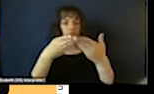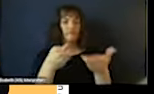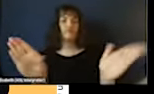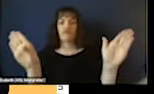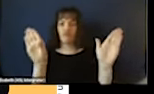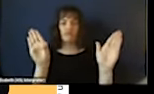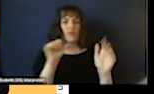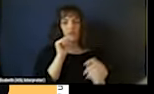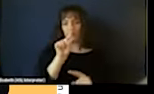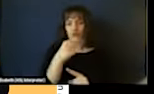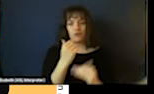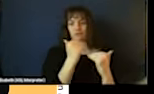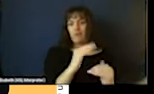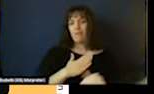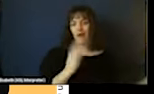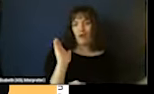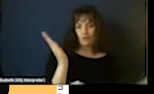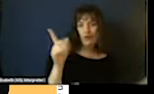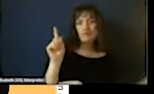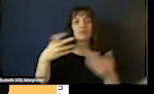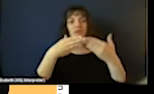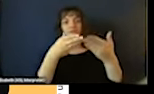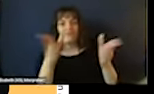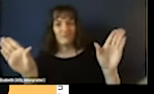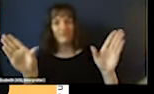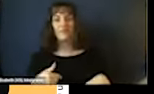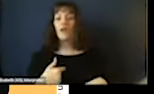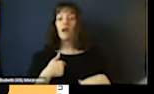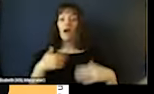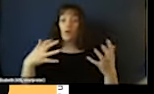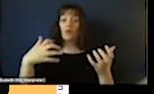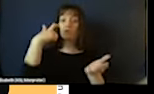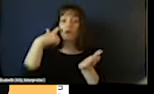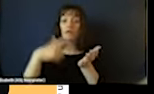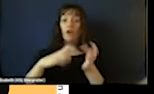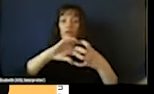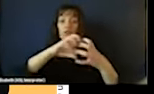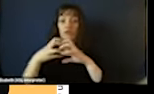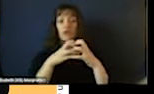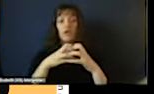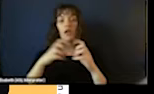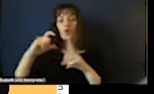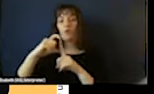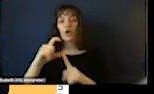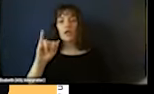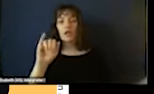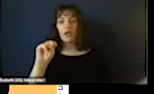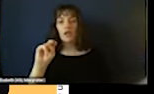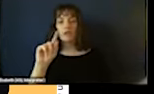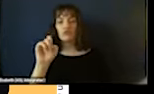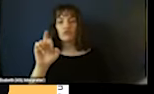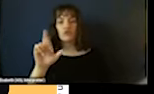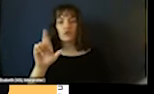I also want to take a moment to acknowledge intersectionality. Intersectionality is a term that was coined by